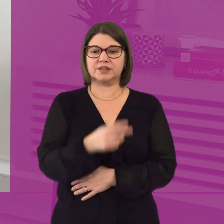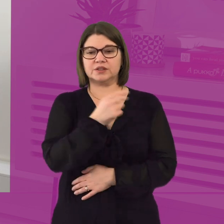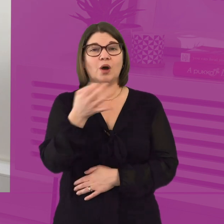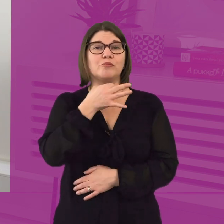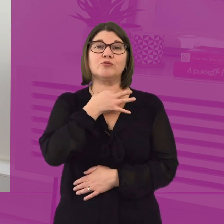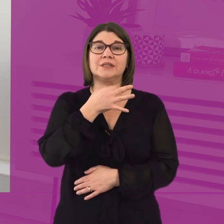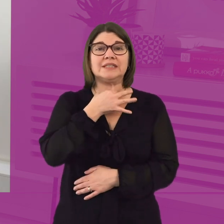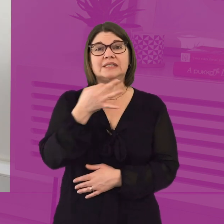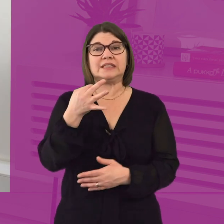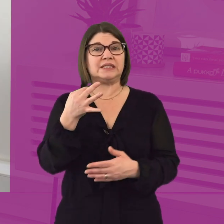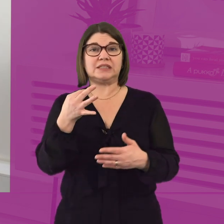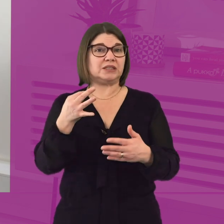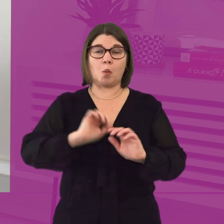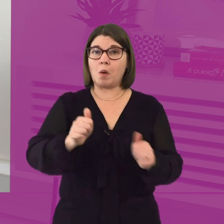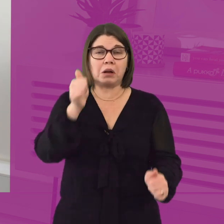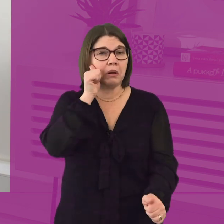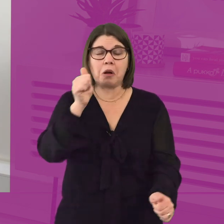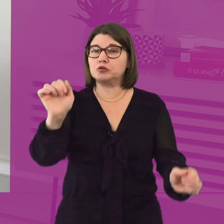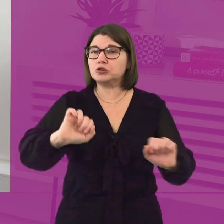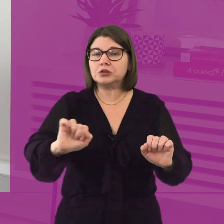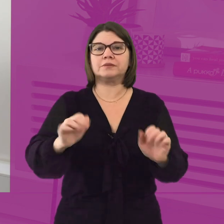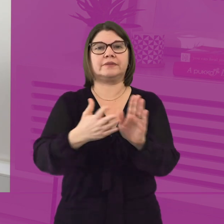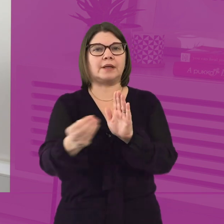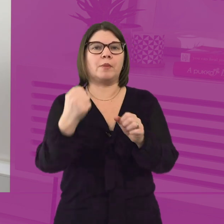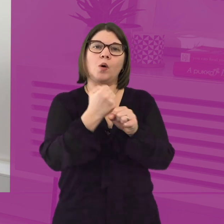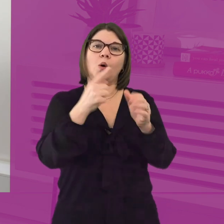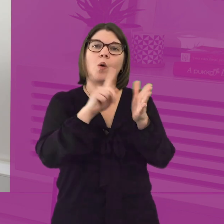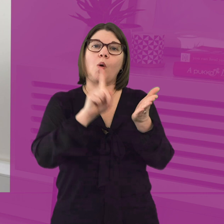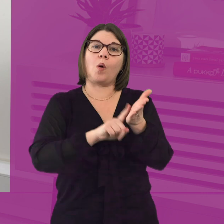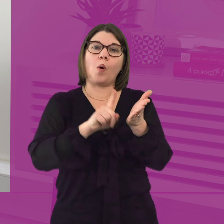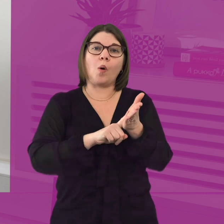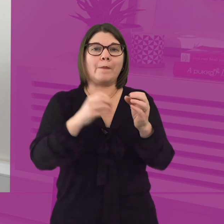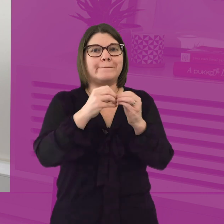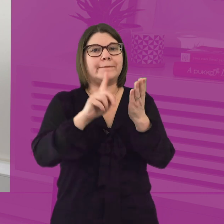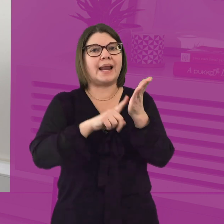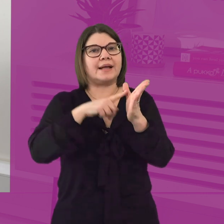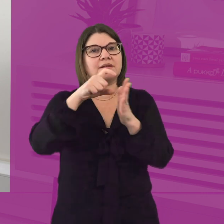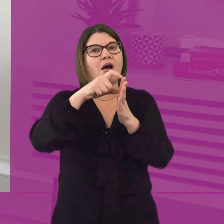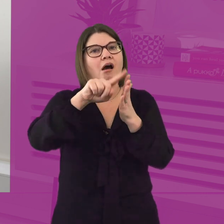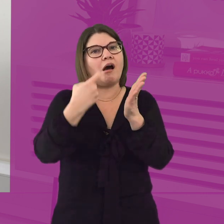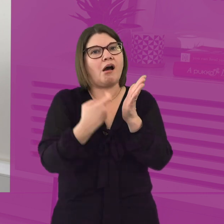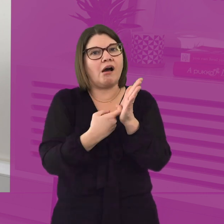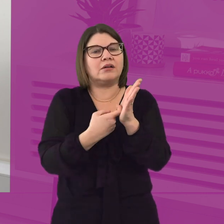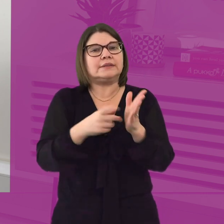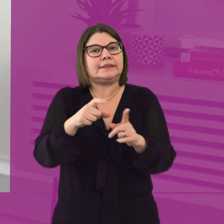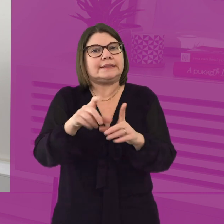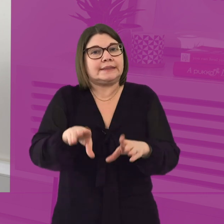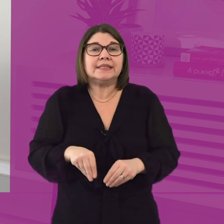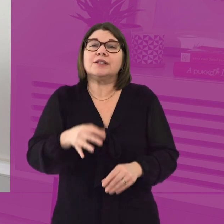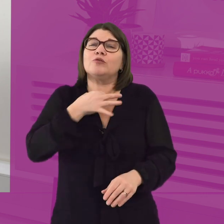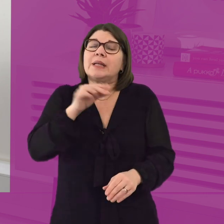There are other really small risks that aren't so widely spoken about. So, for example, the risk of gallbladder disease